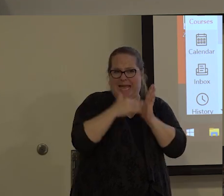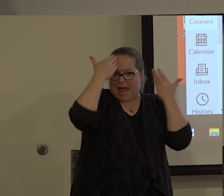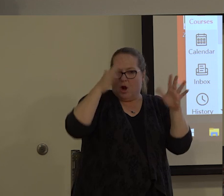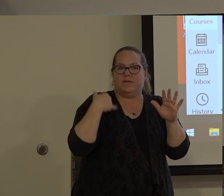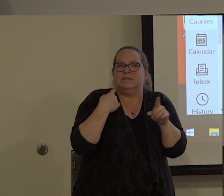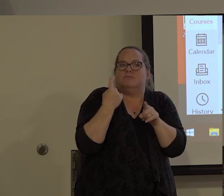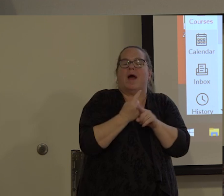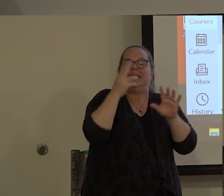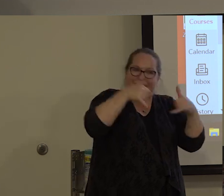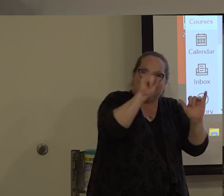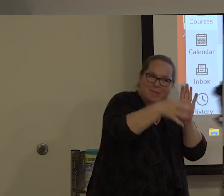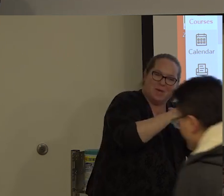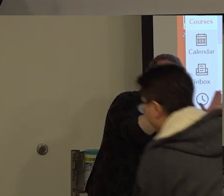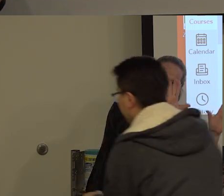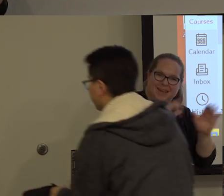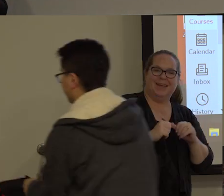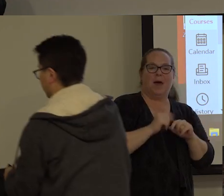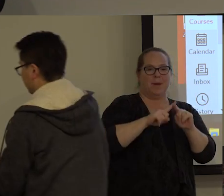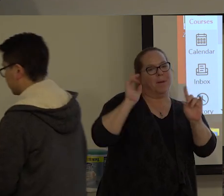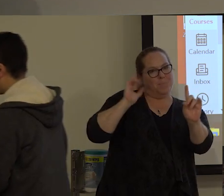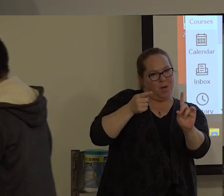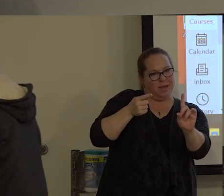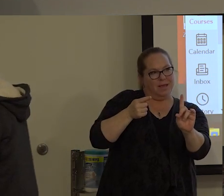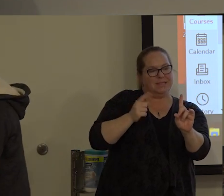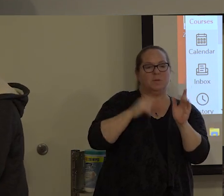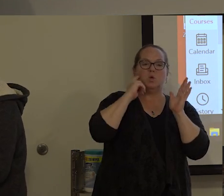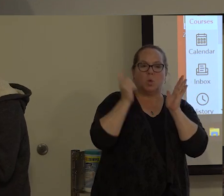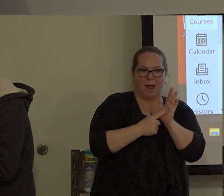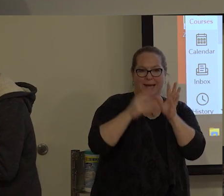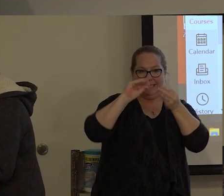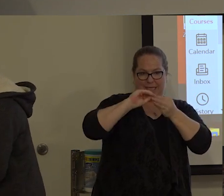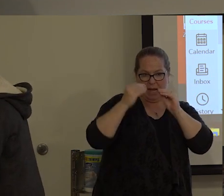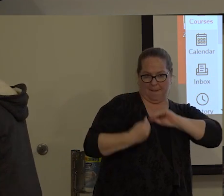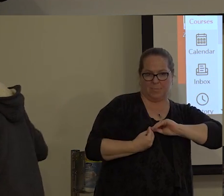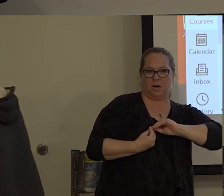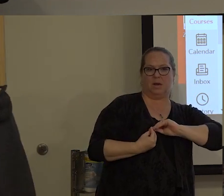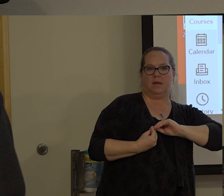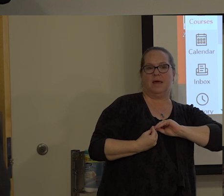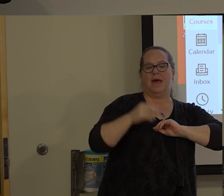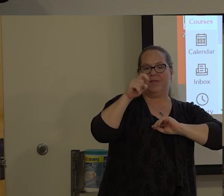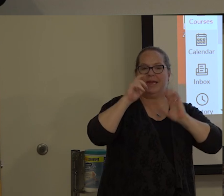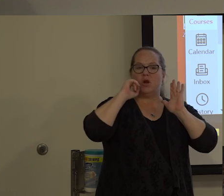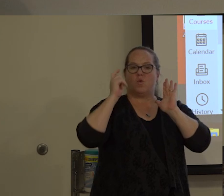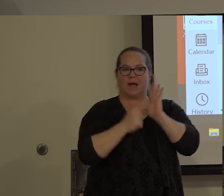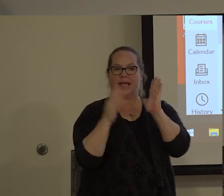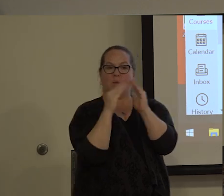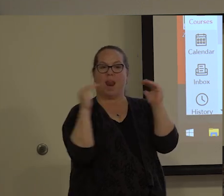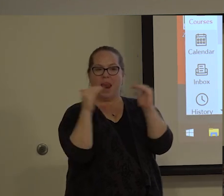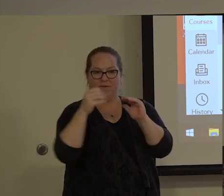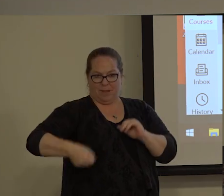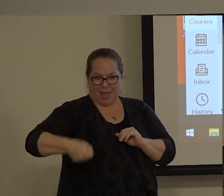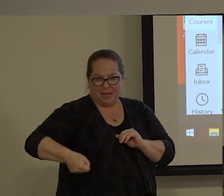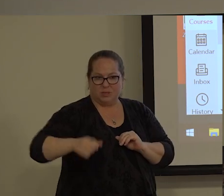if this all needs to be reviewed, so we have to, but the whole point is they're supposed to recognize the number, right? So they had to have recognized what level baggage